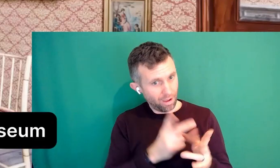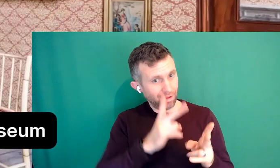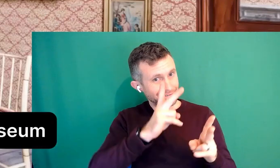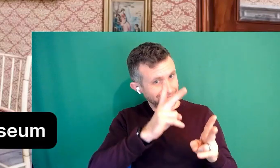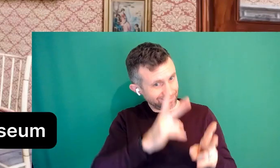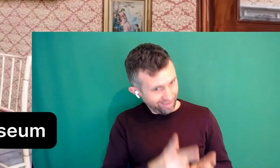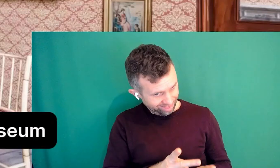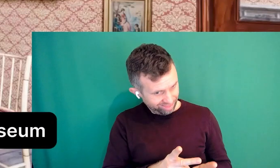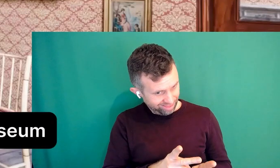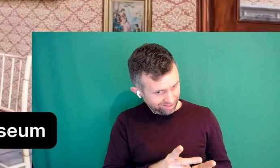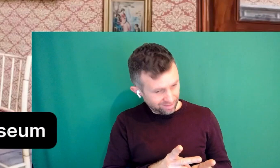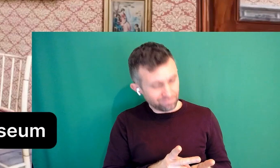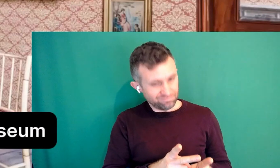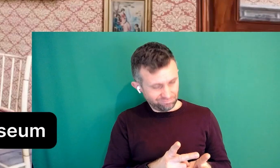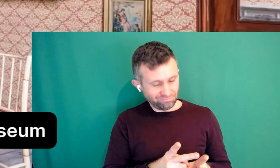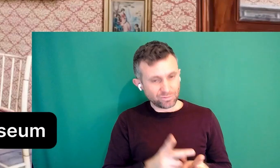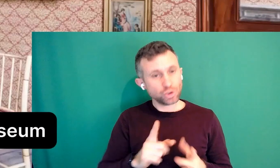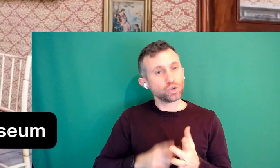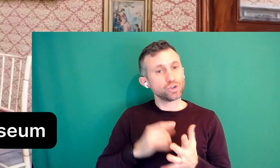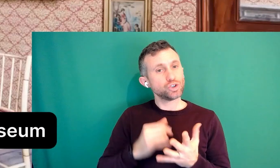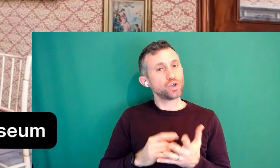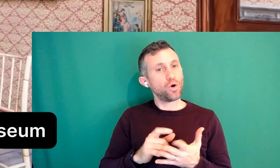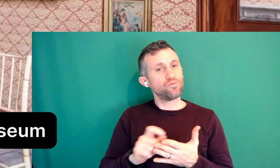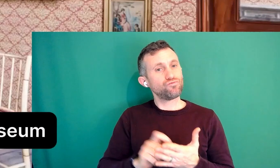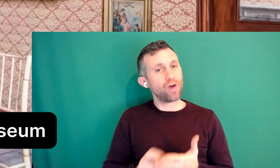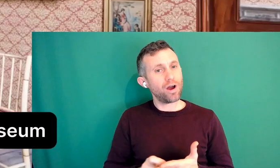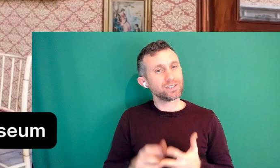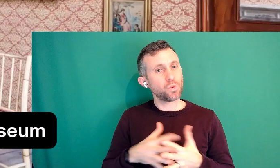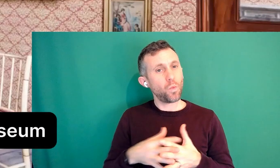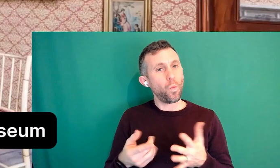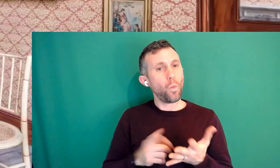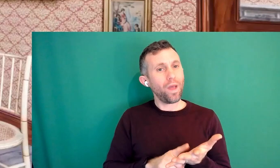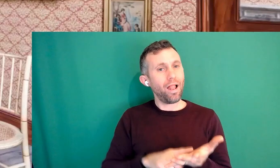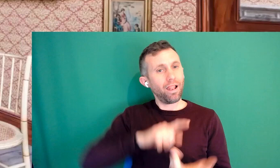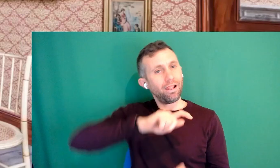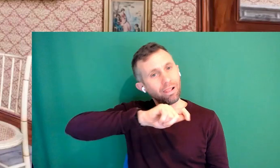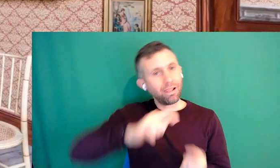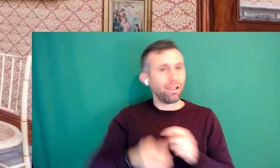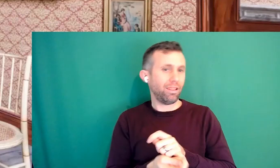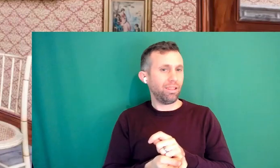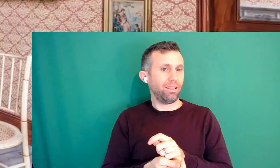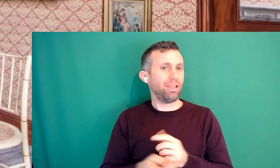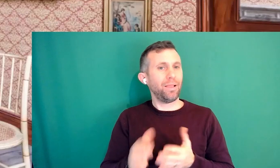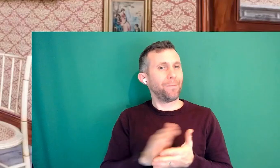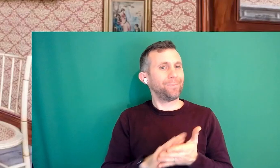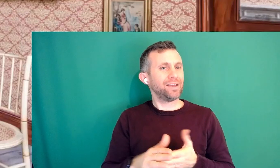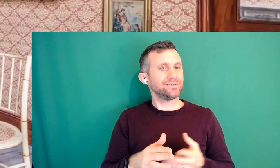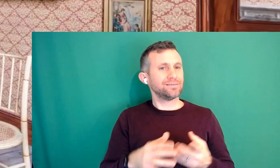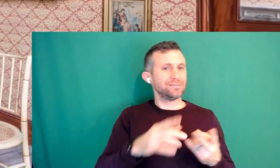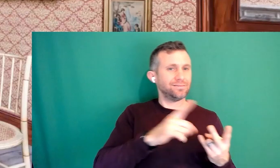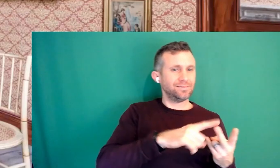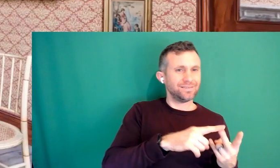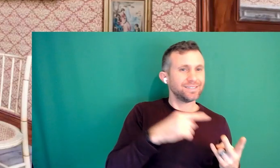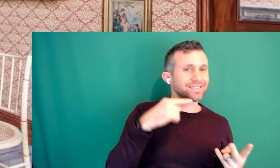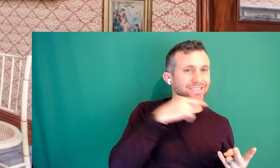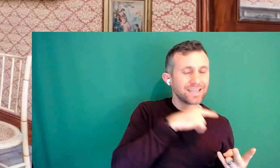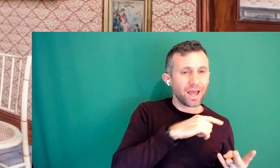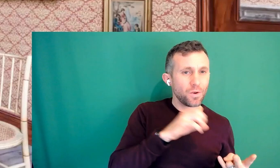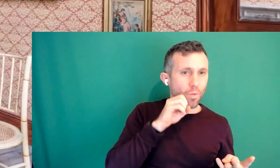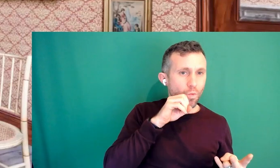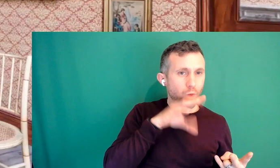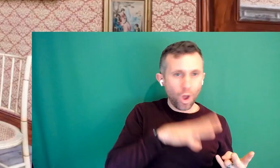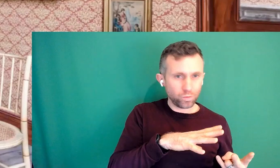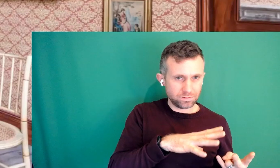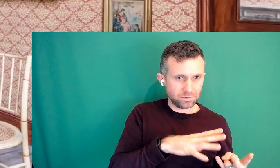These last few slides show you the spaces of the museum that are so small they are only accessible on